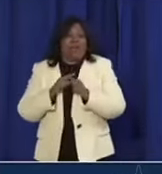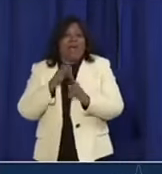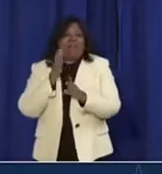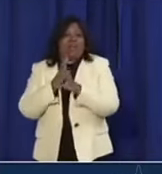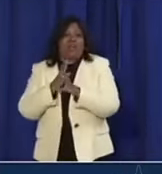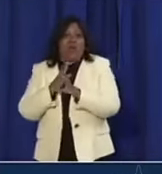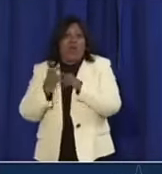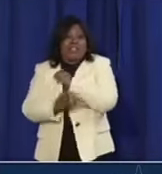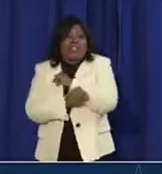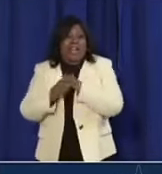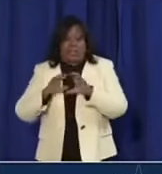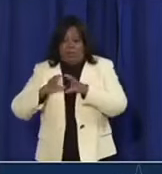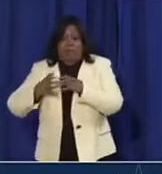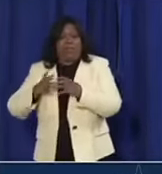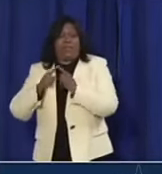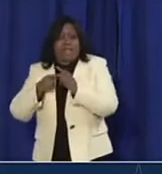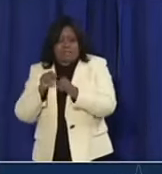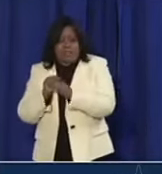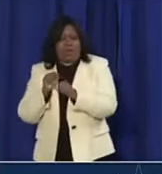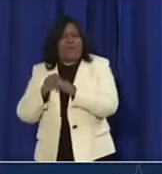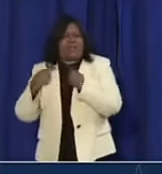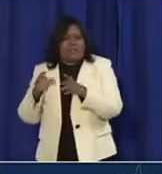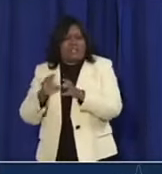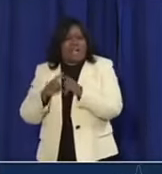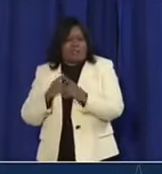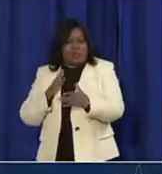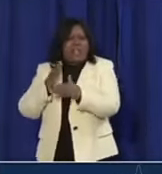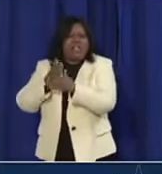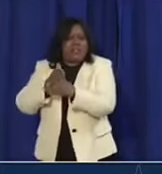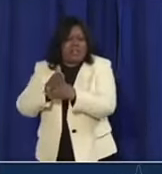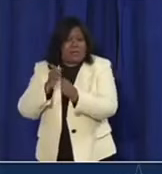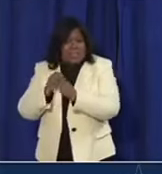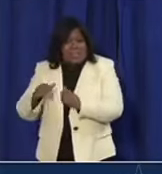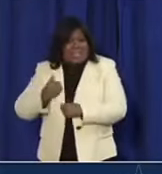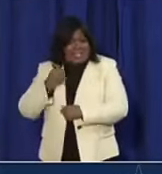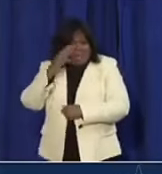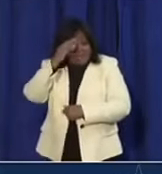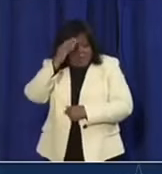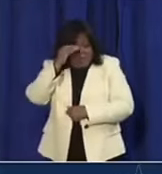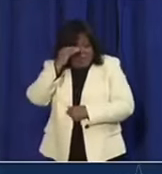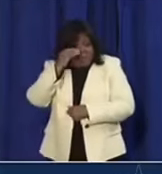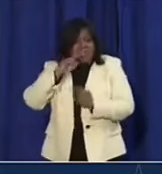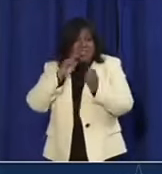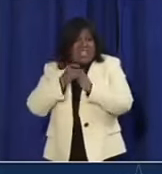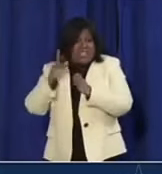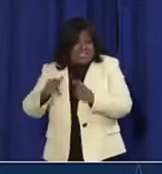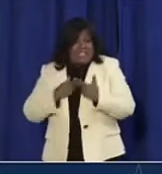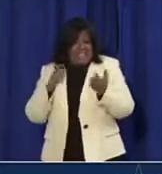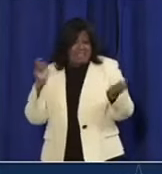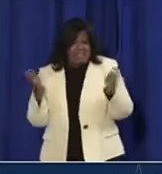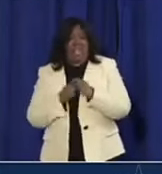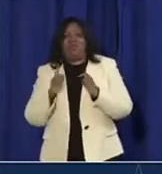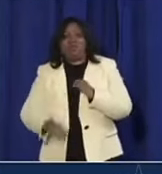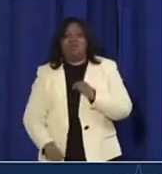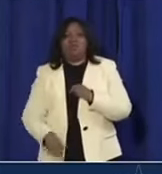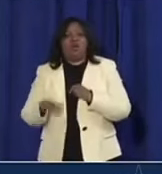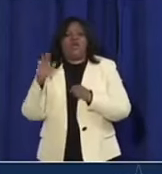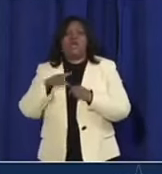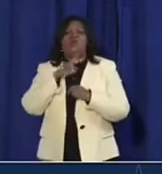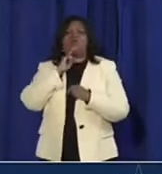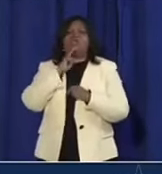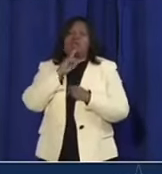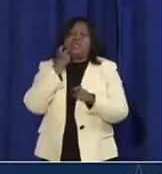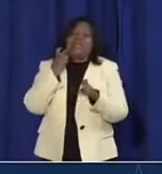carjacking crew because of the work that's been done to intervene with that young boy, to change his life around. He was growing up in very,